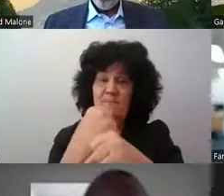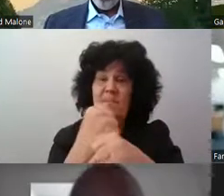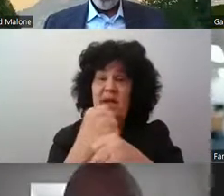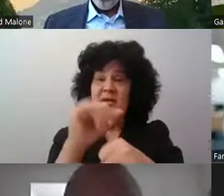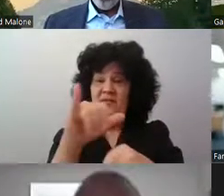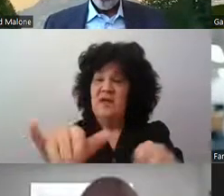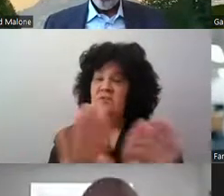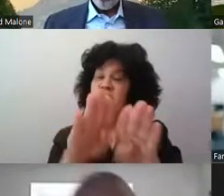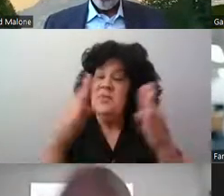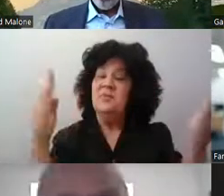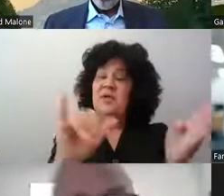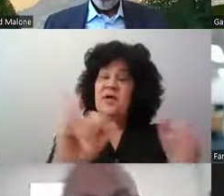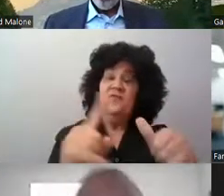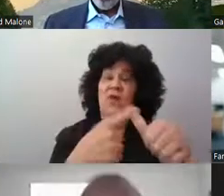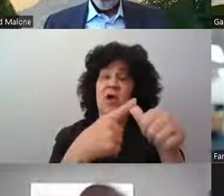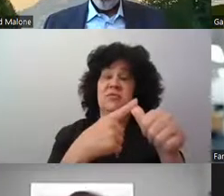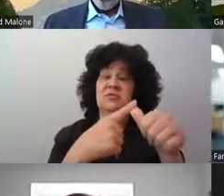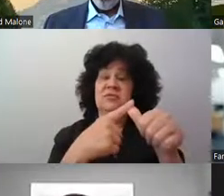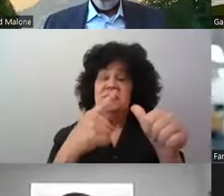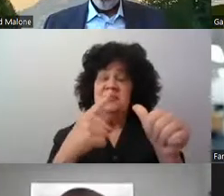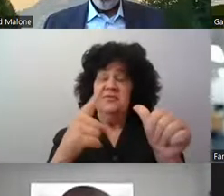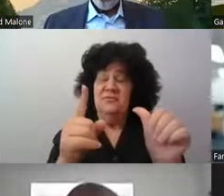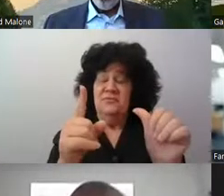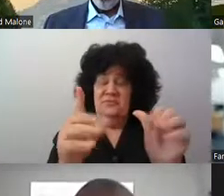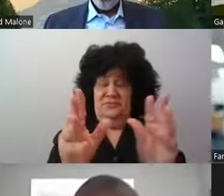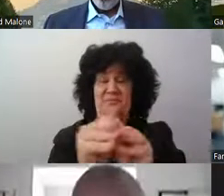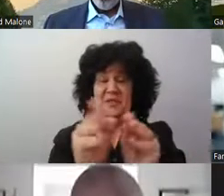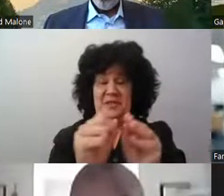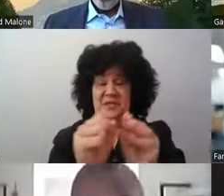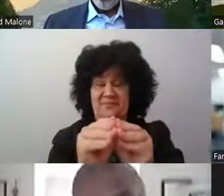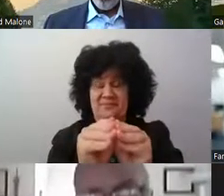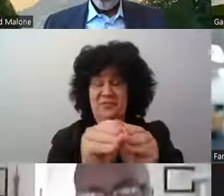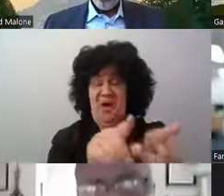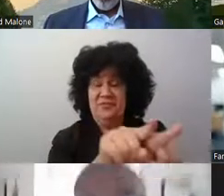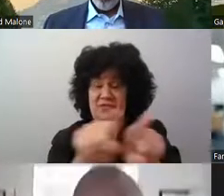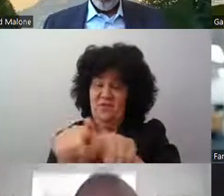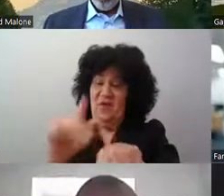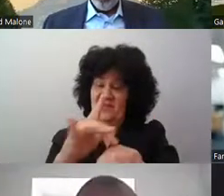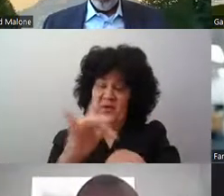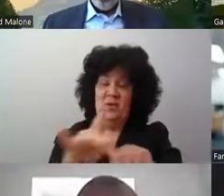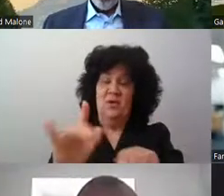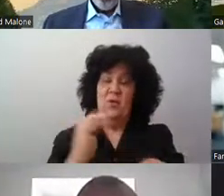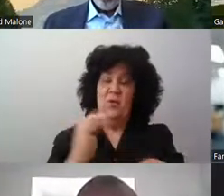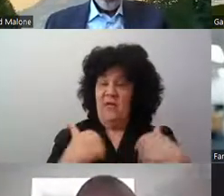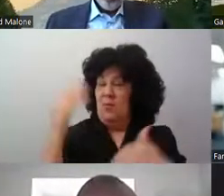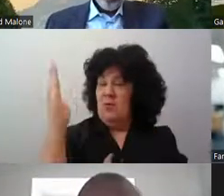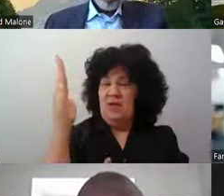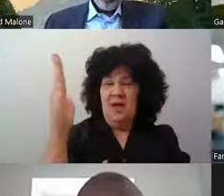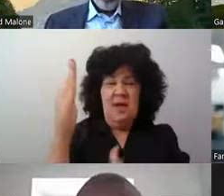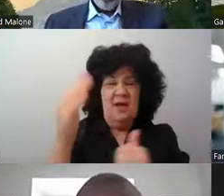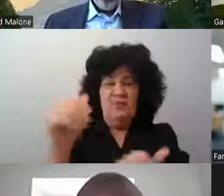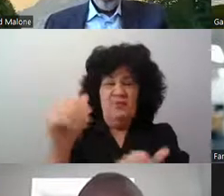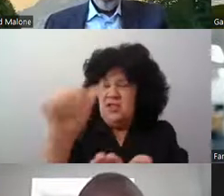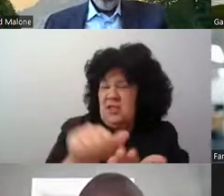first meeting, which is available on our website, committee website. We'll have the presentations and the agenda and everything that we're doing